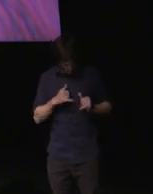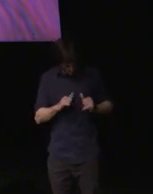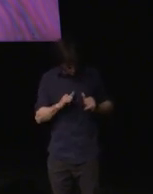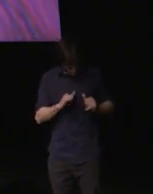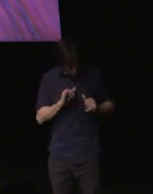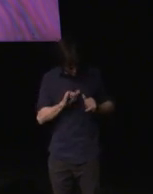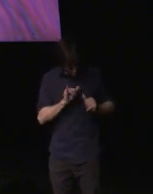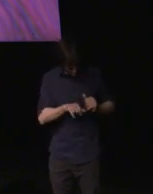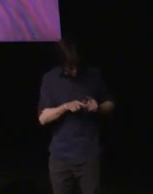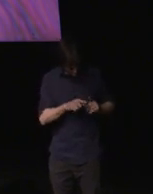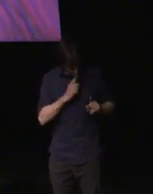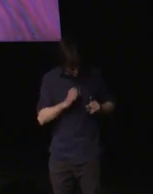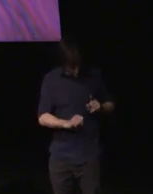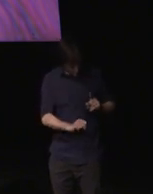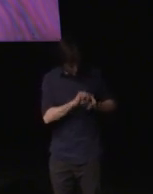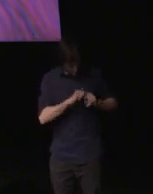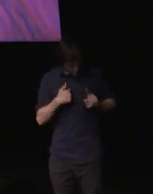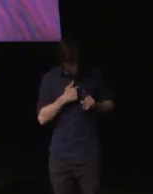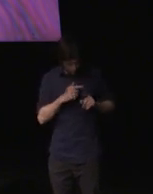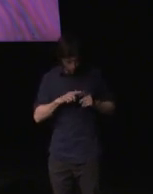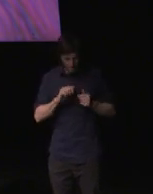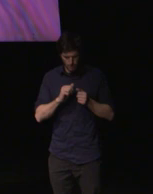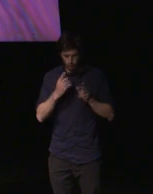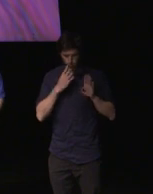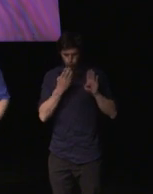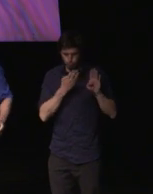It was that powerful.